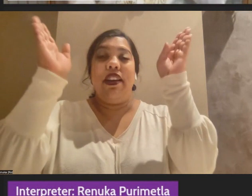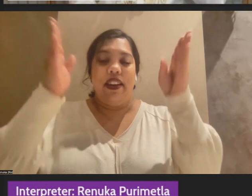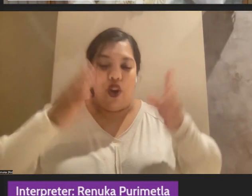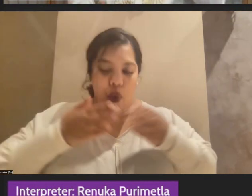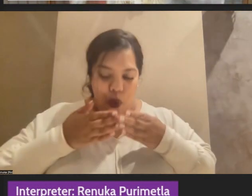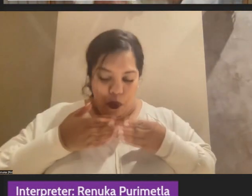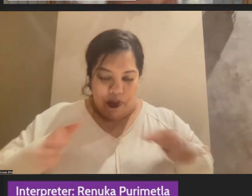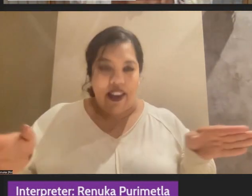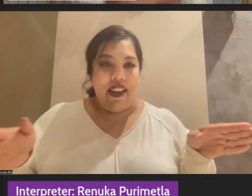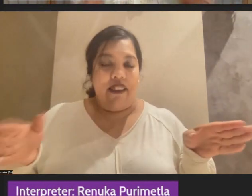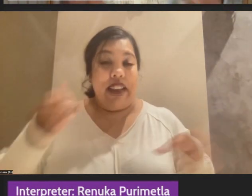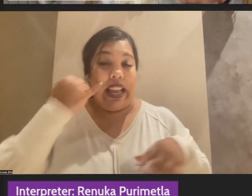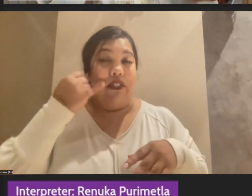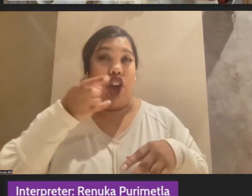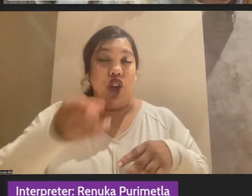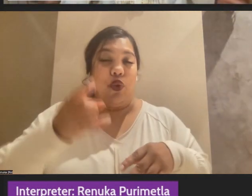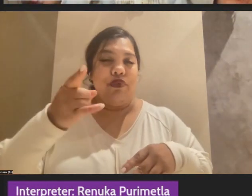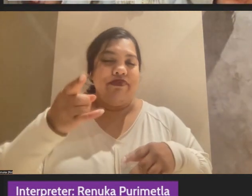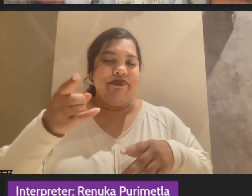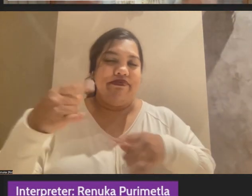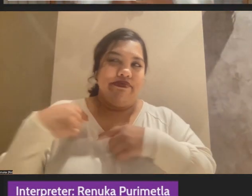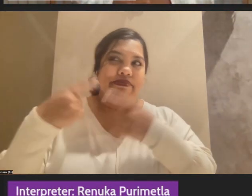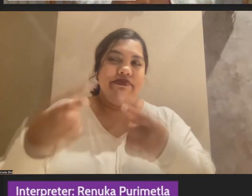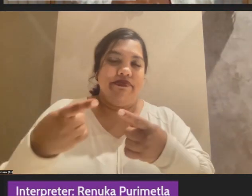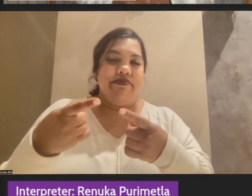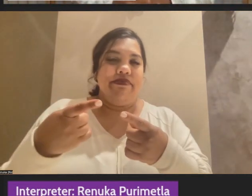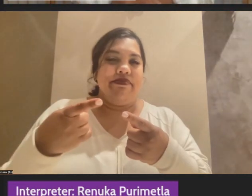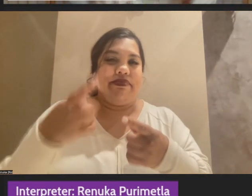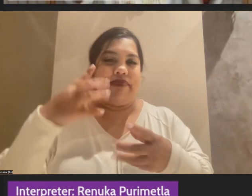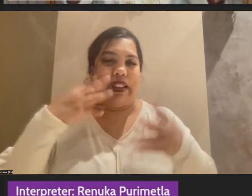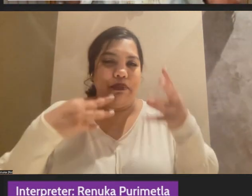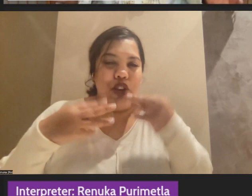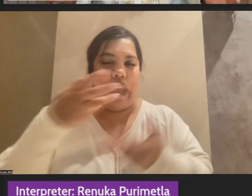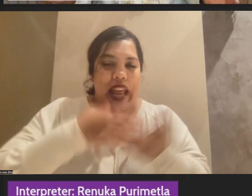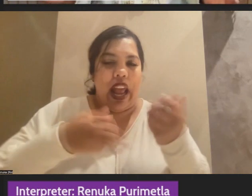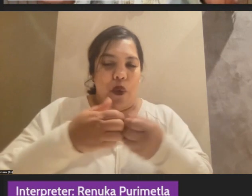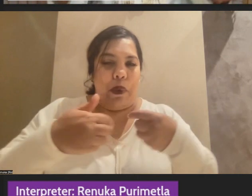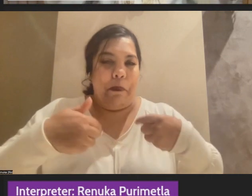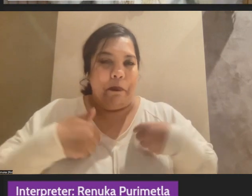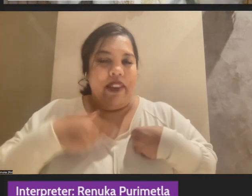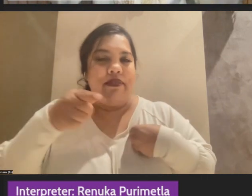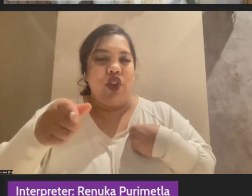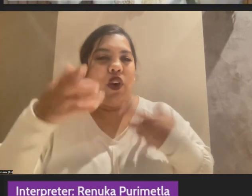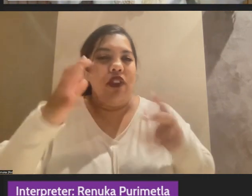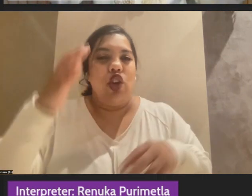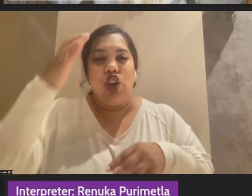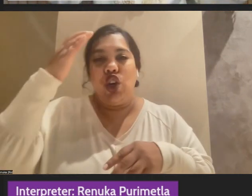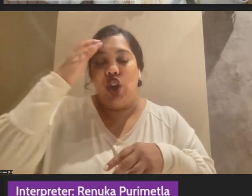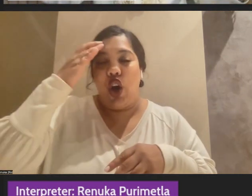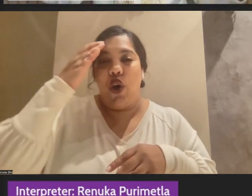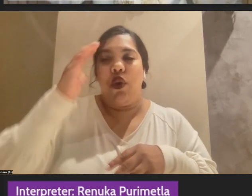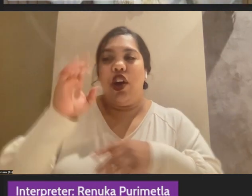significant amount of time, then you have heard me reference what Ernest Holmes said about being open at